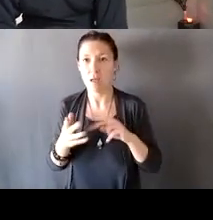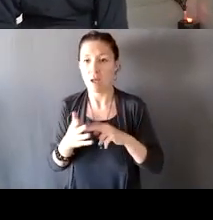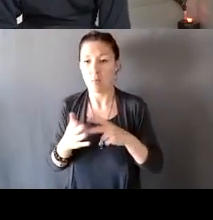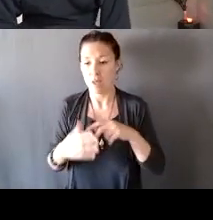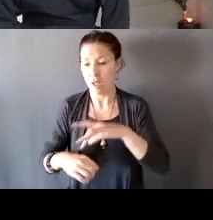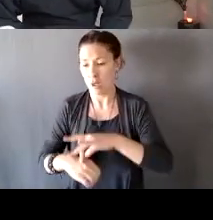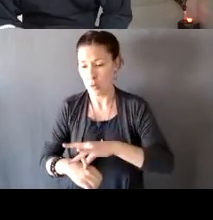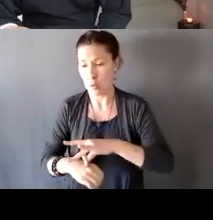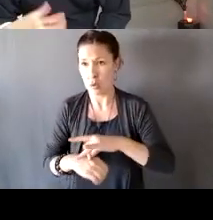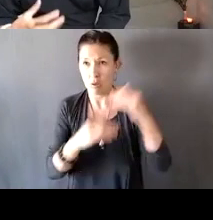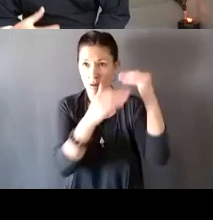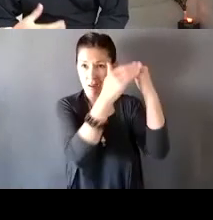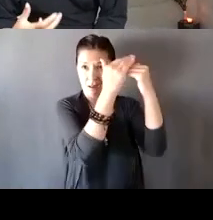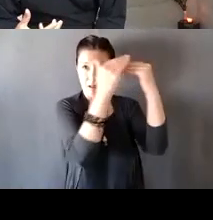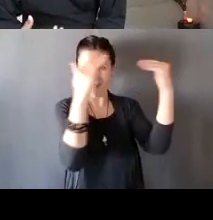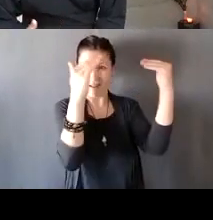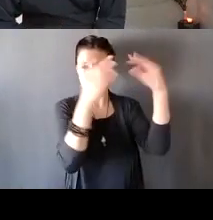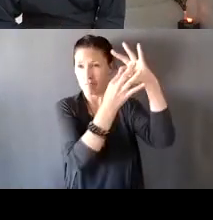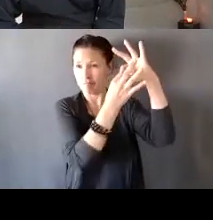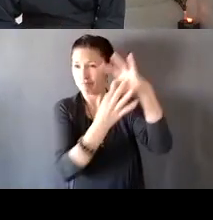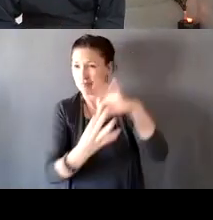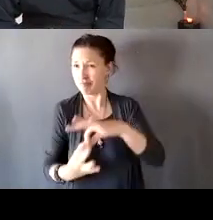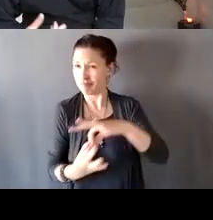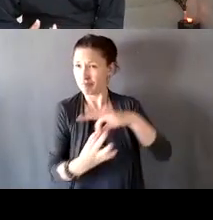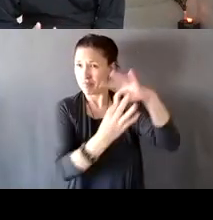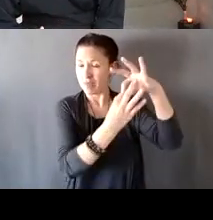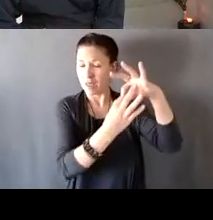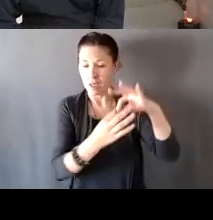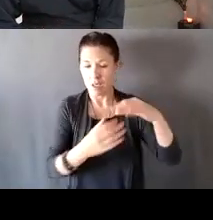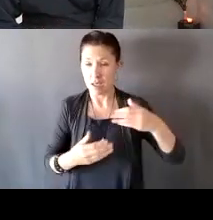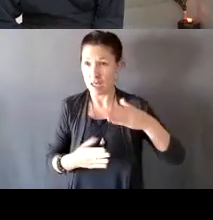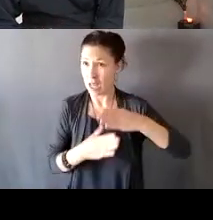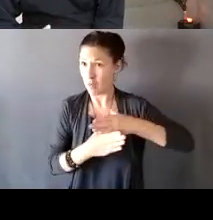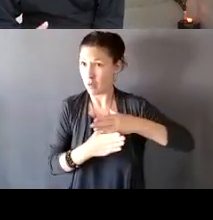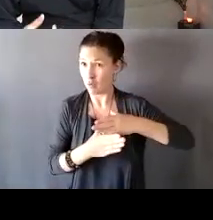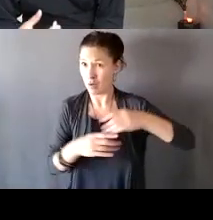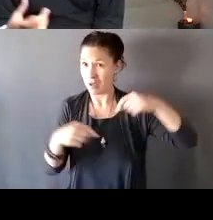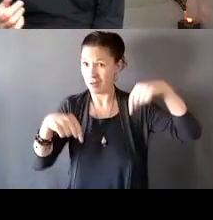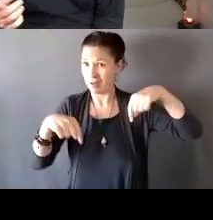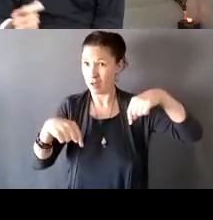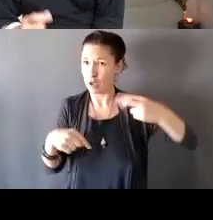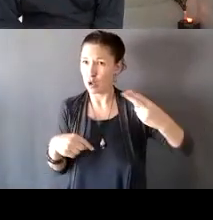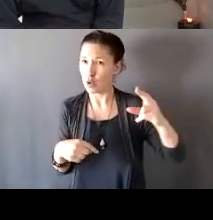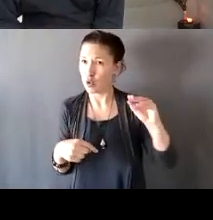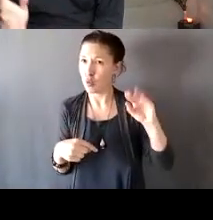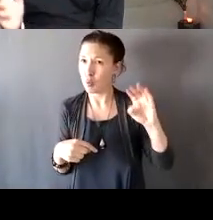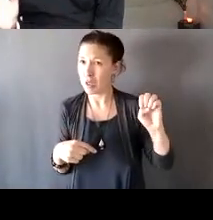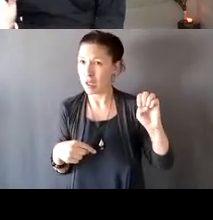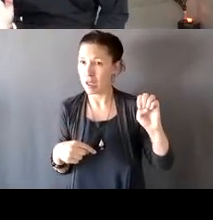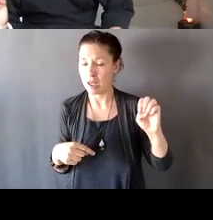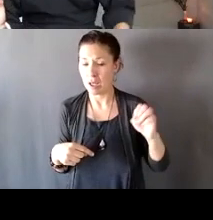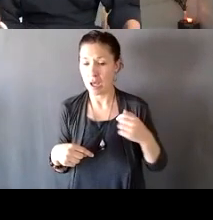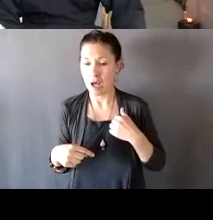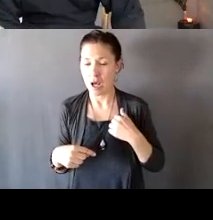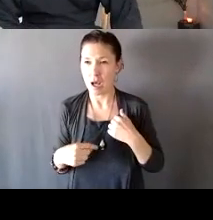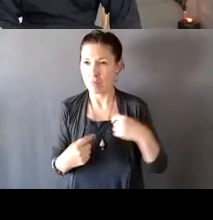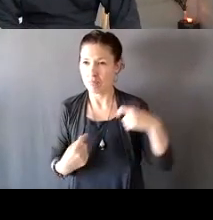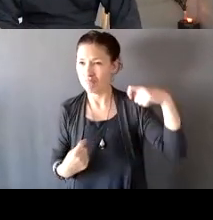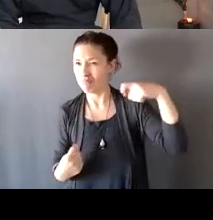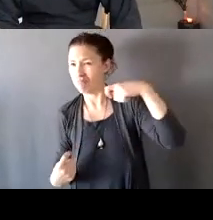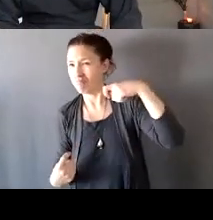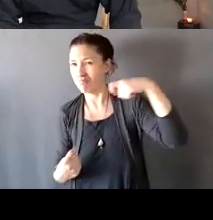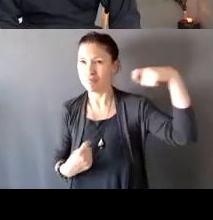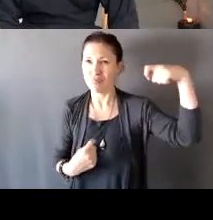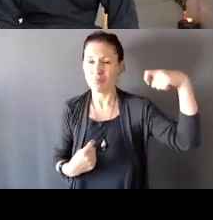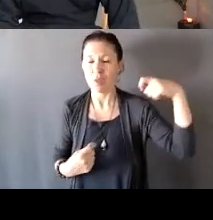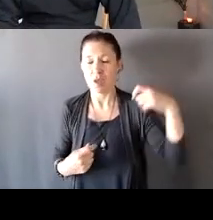condition, that this realm of beingness, this realm of humanity, is caught between the psychological